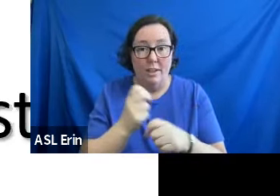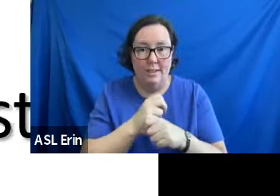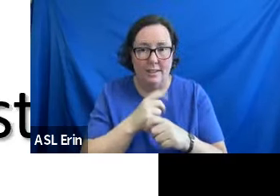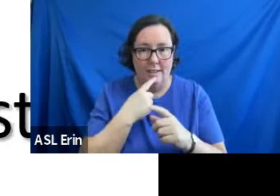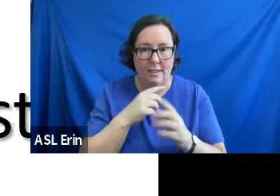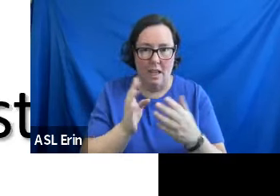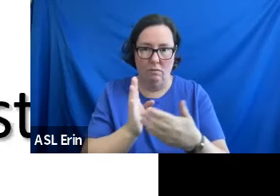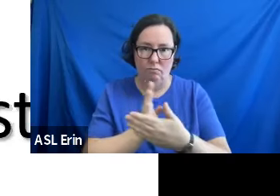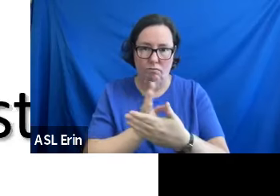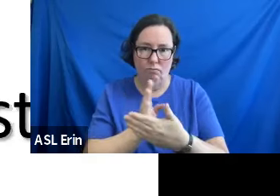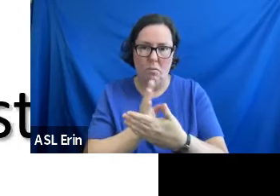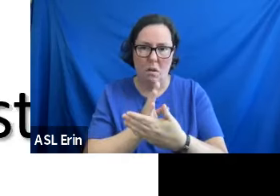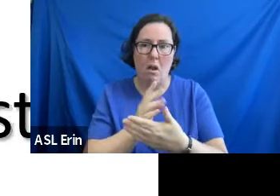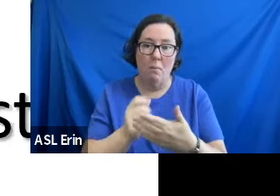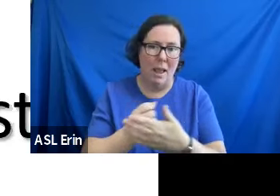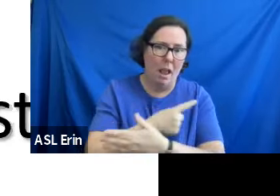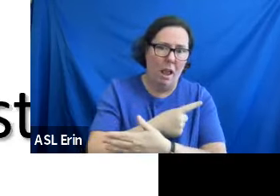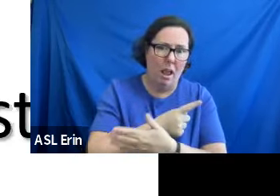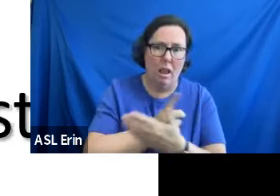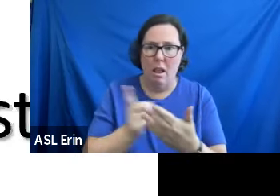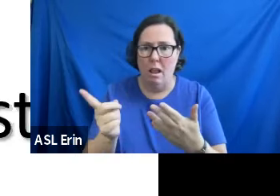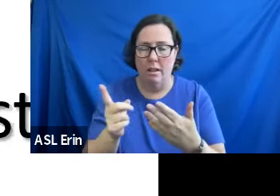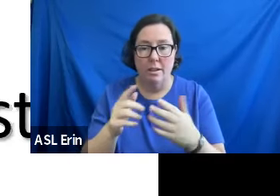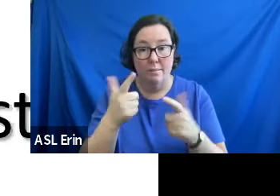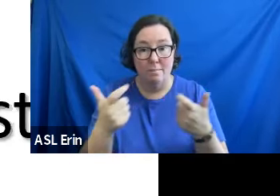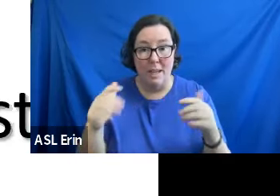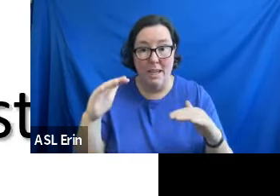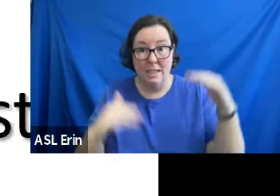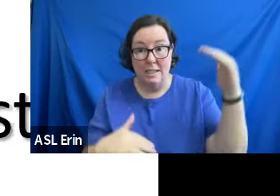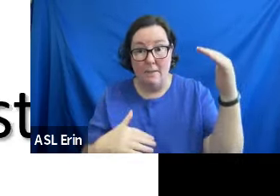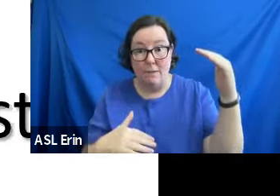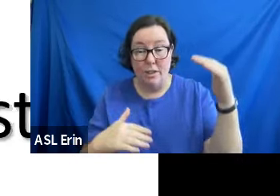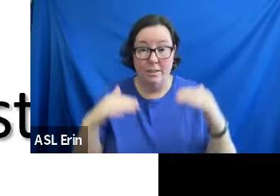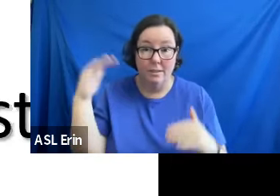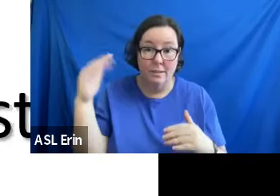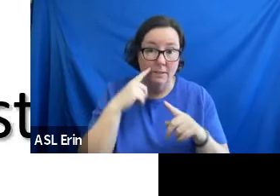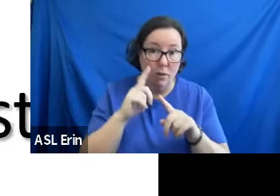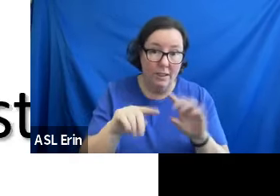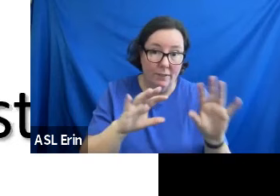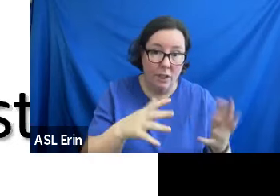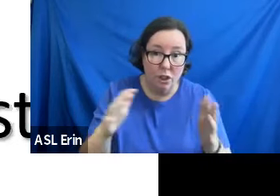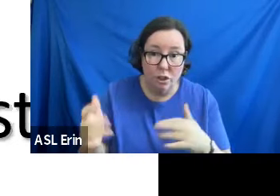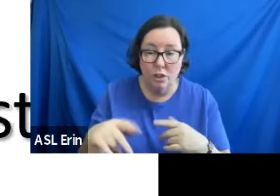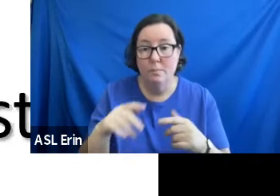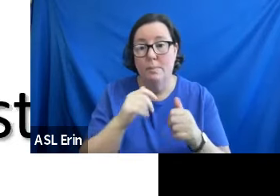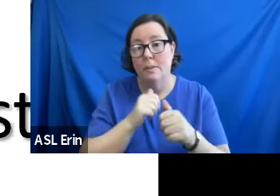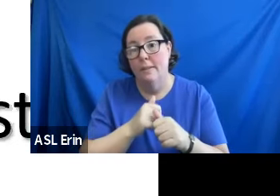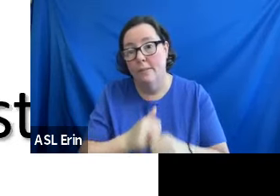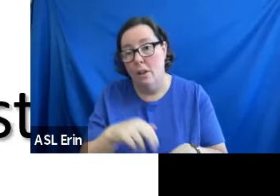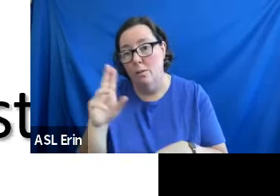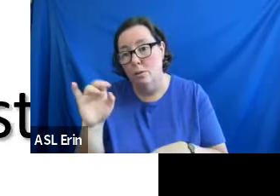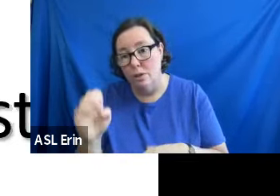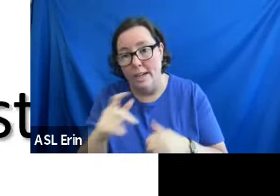is flag any items that have bigger differences, bigger than this